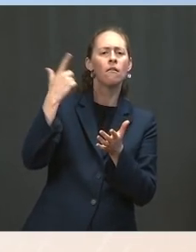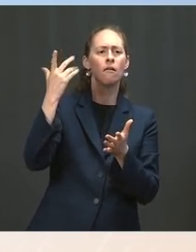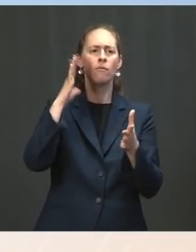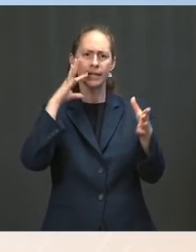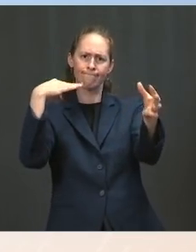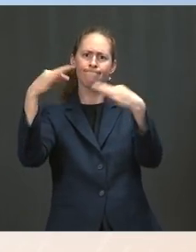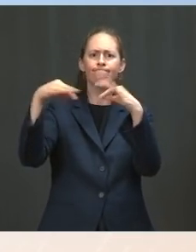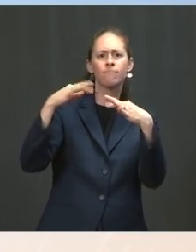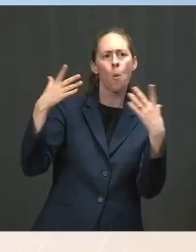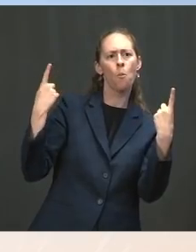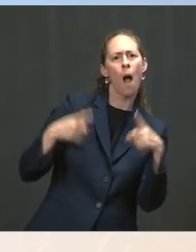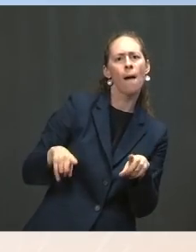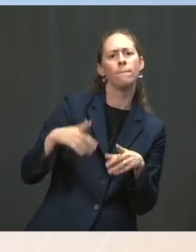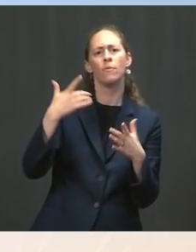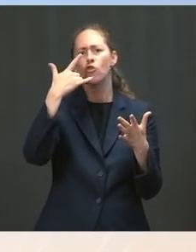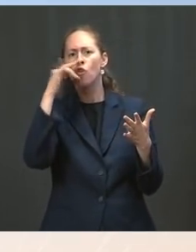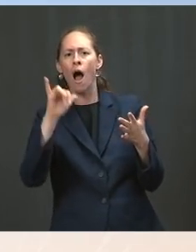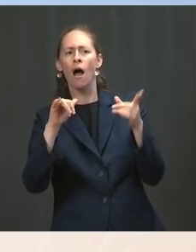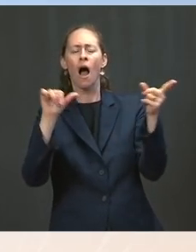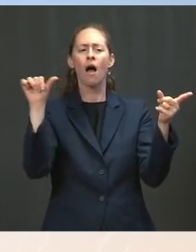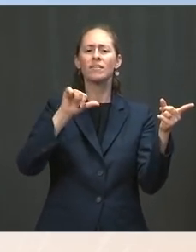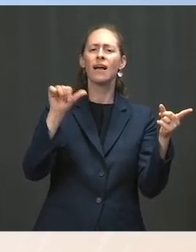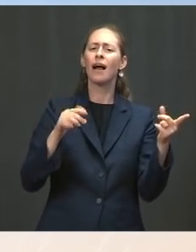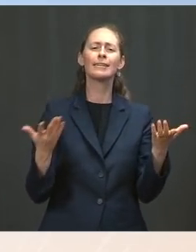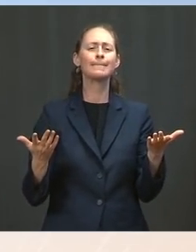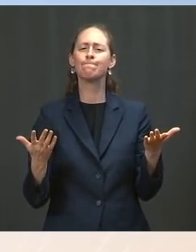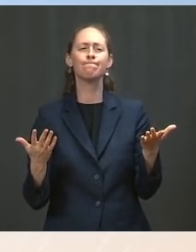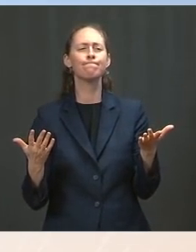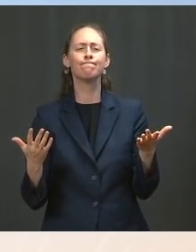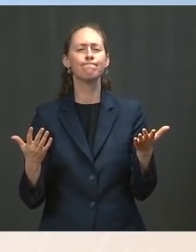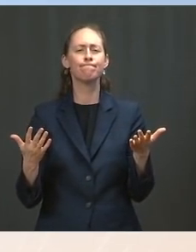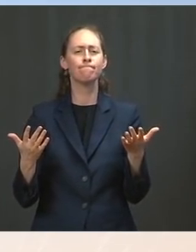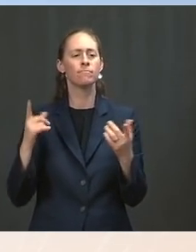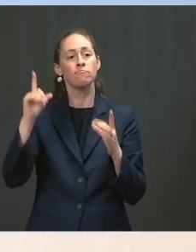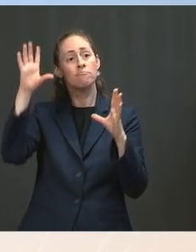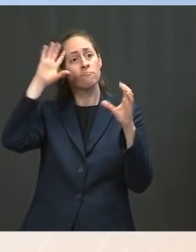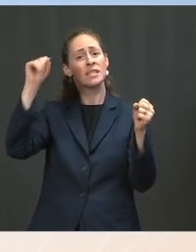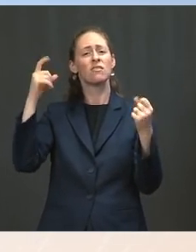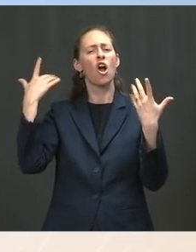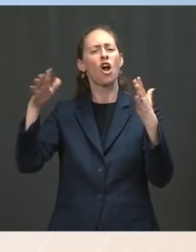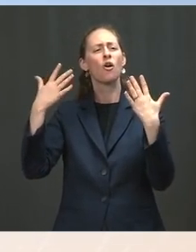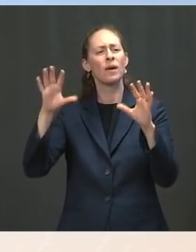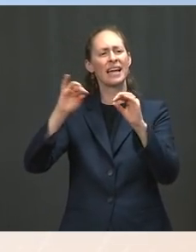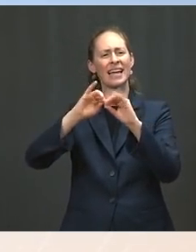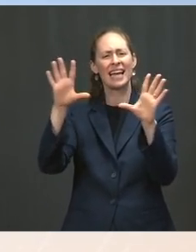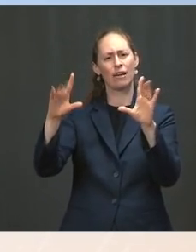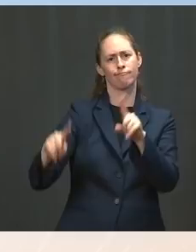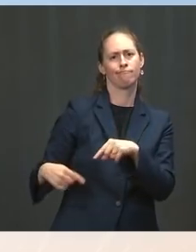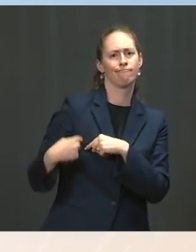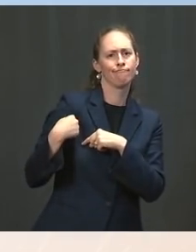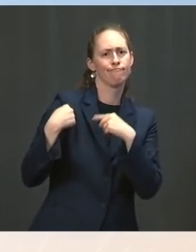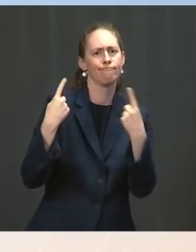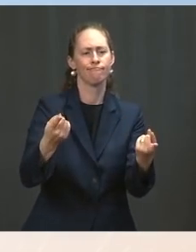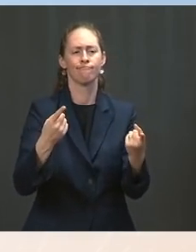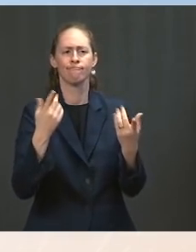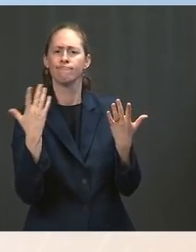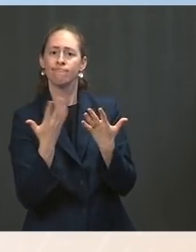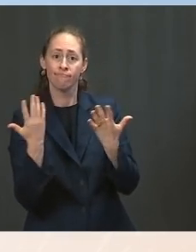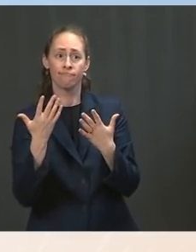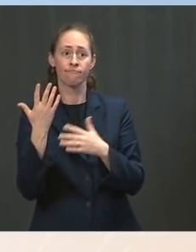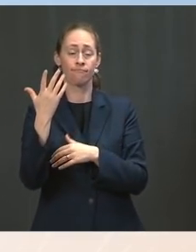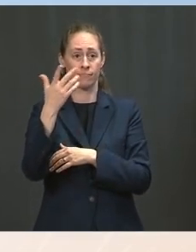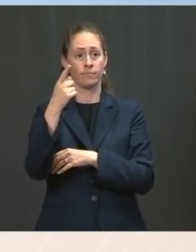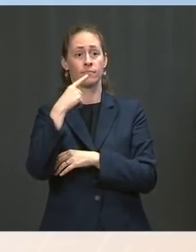unfold in Afghanistan. All along, the president has been clear that the United States was not going to enter a third decade